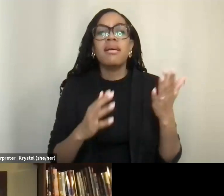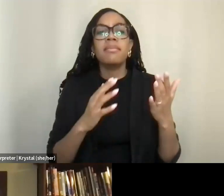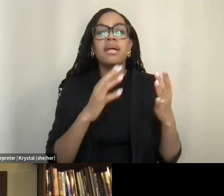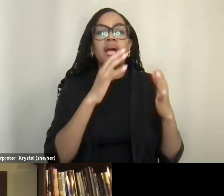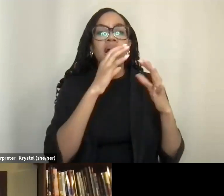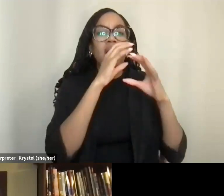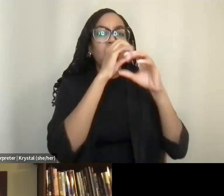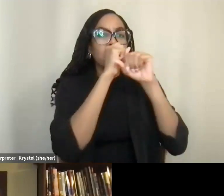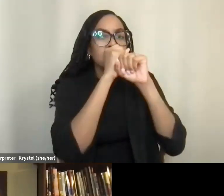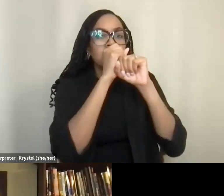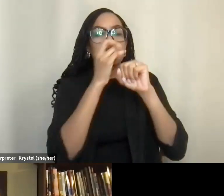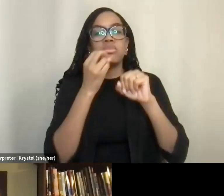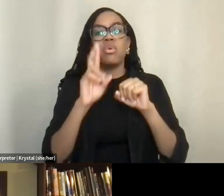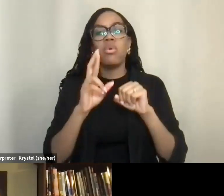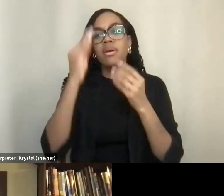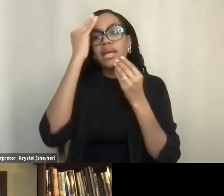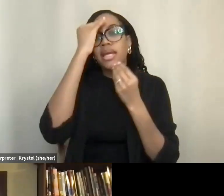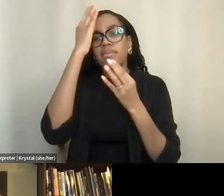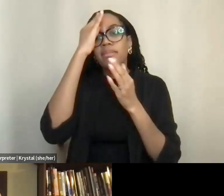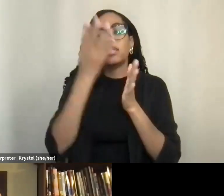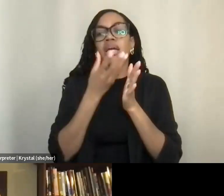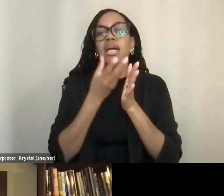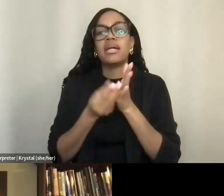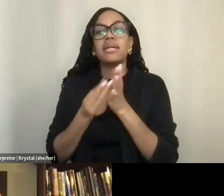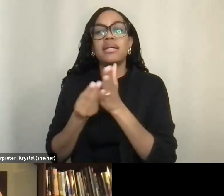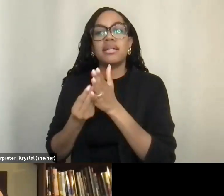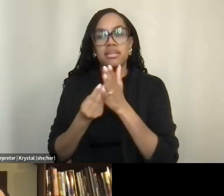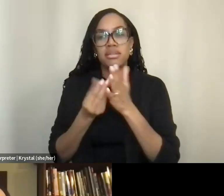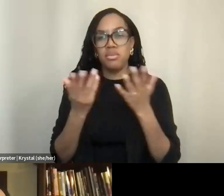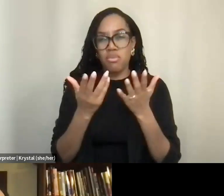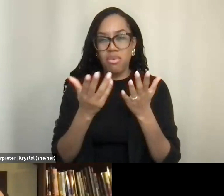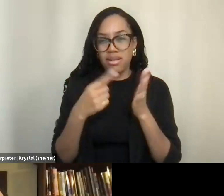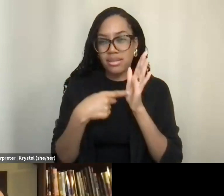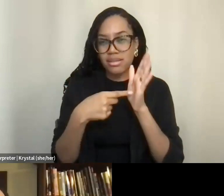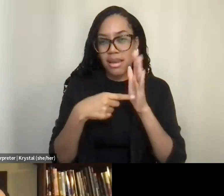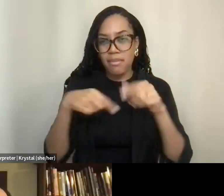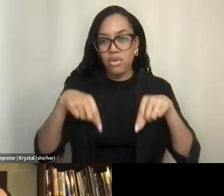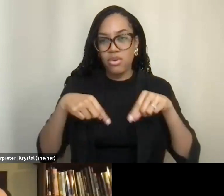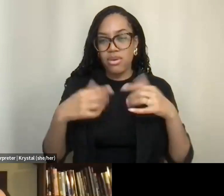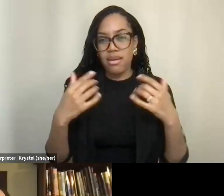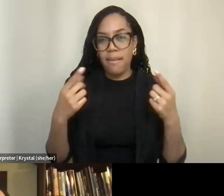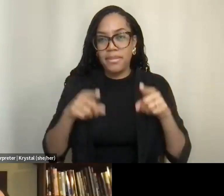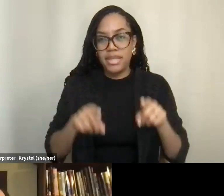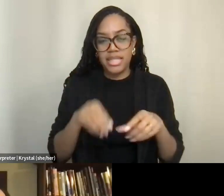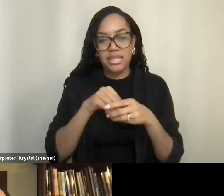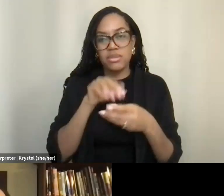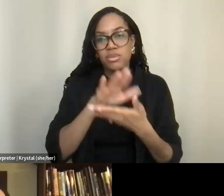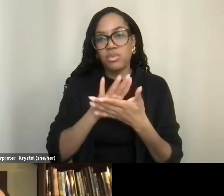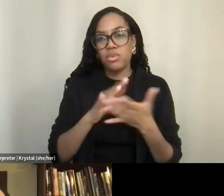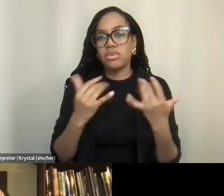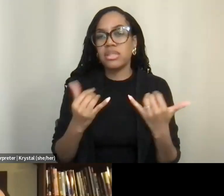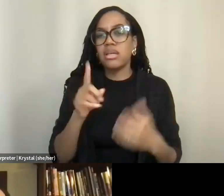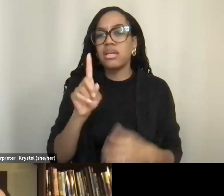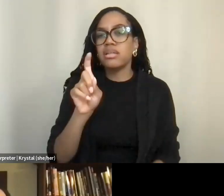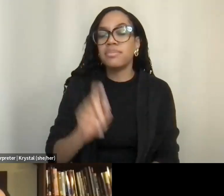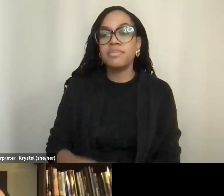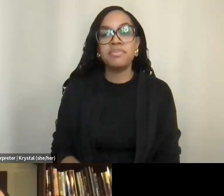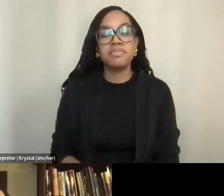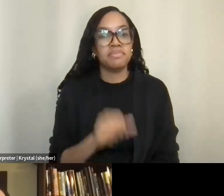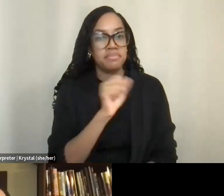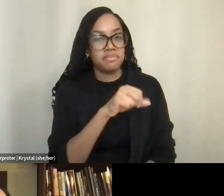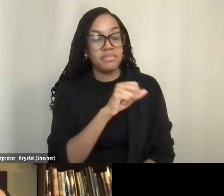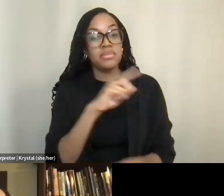our schools today? The silences are just so important because they tell